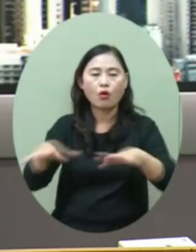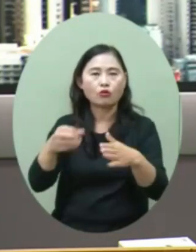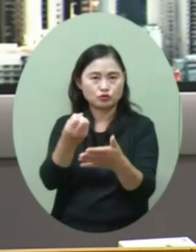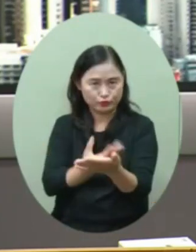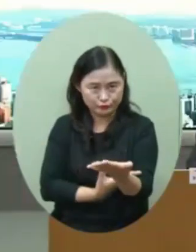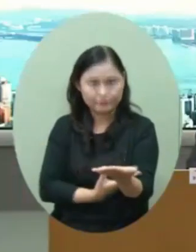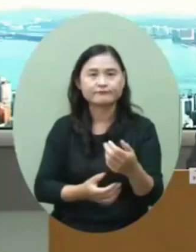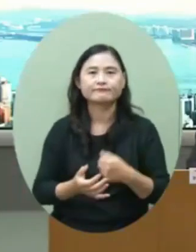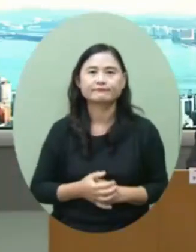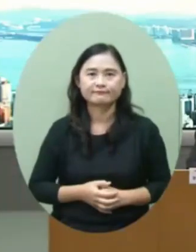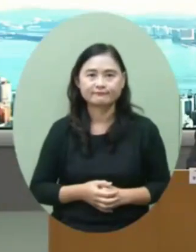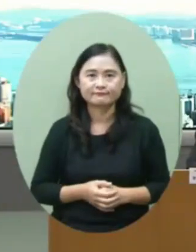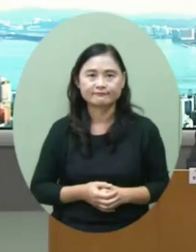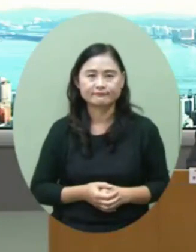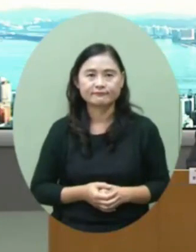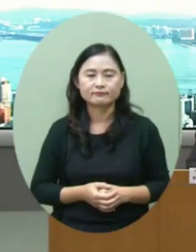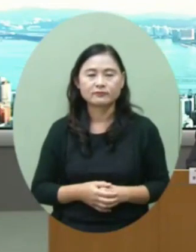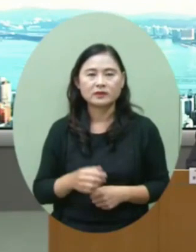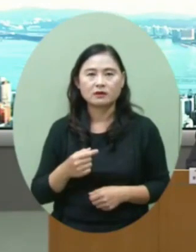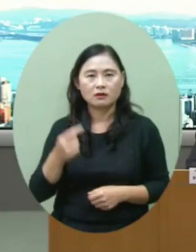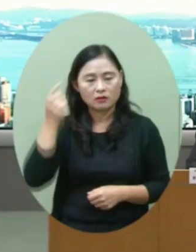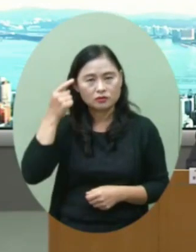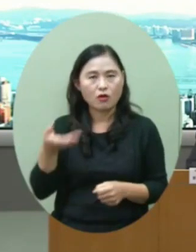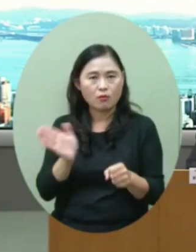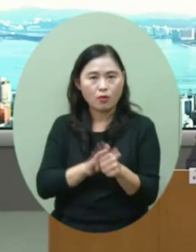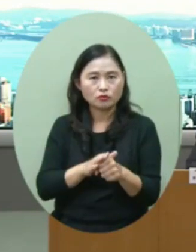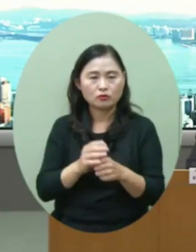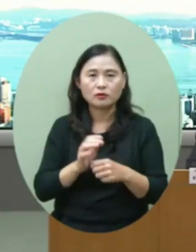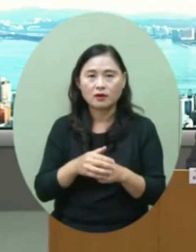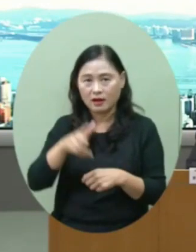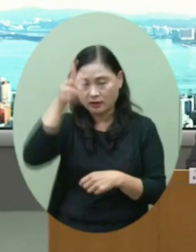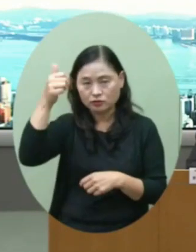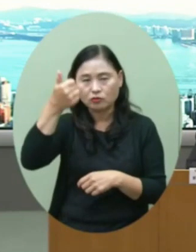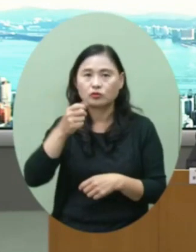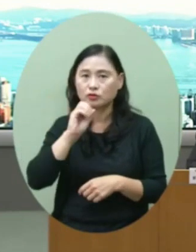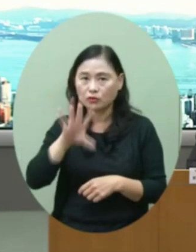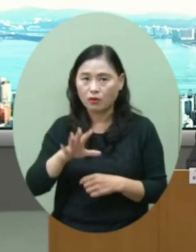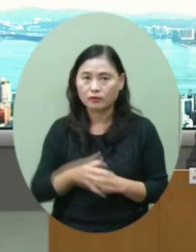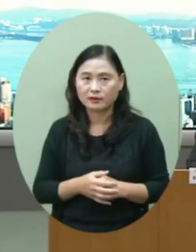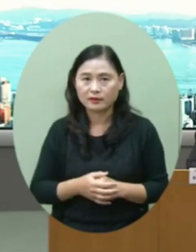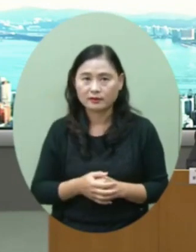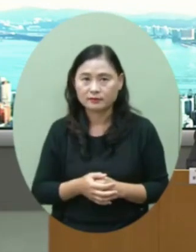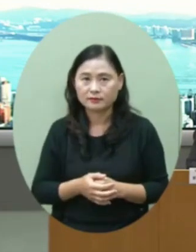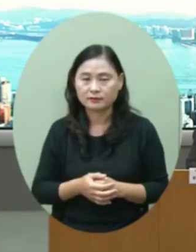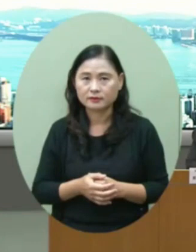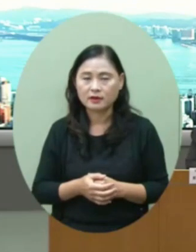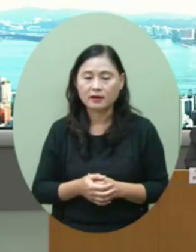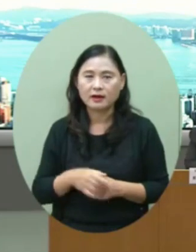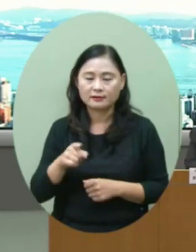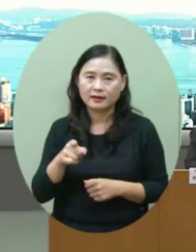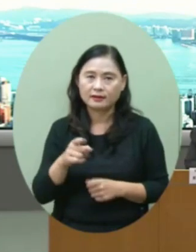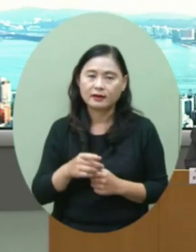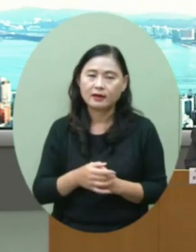me supplement the Chief Executive in regard to your question about executive authorization